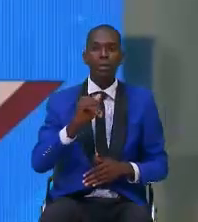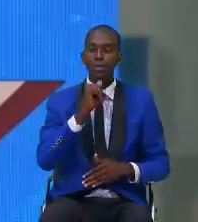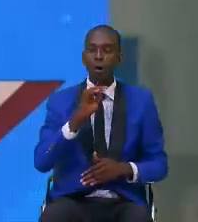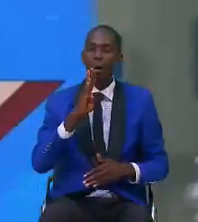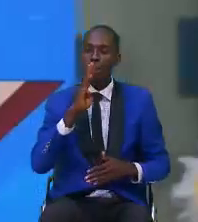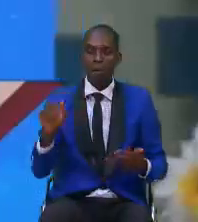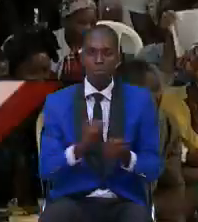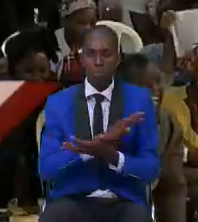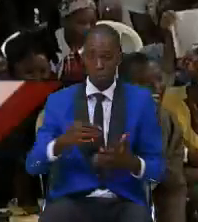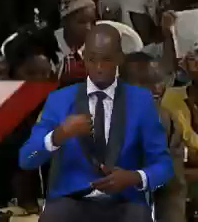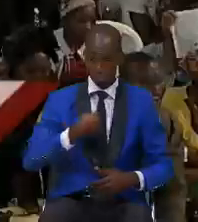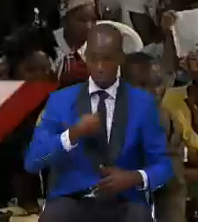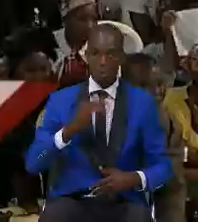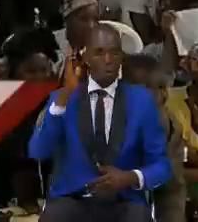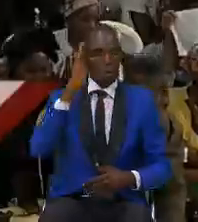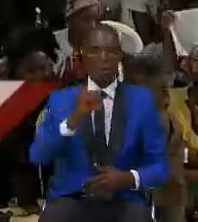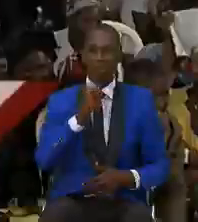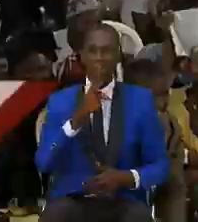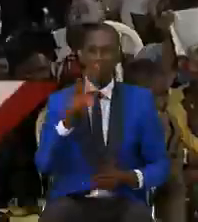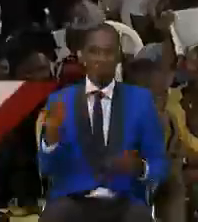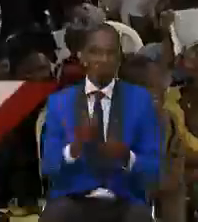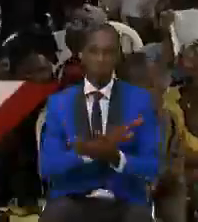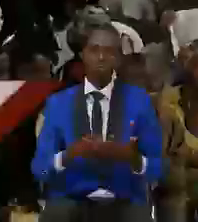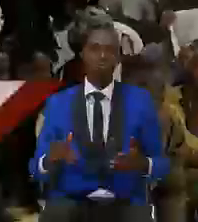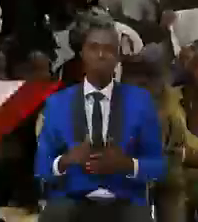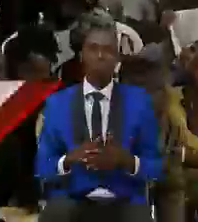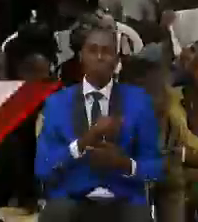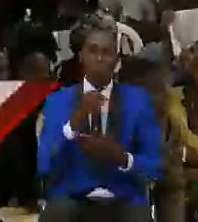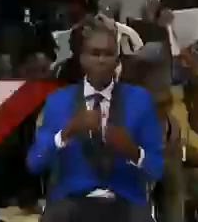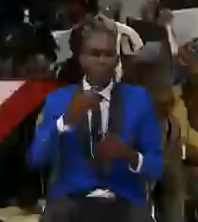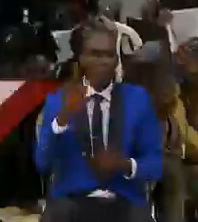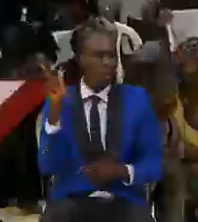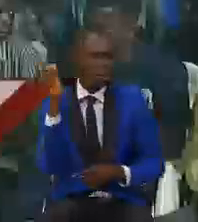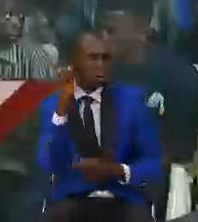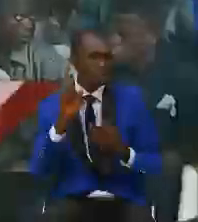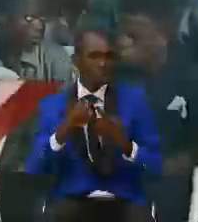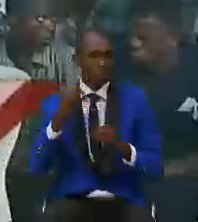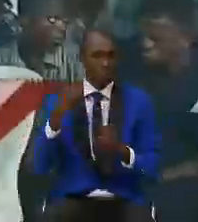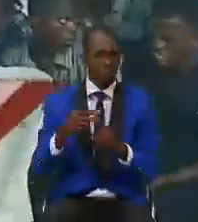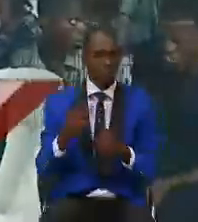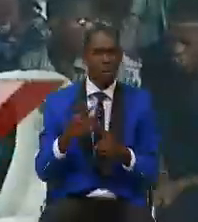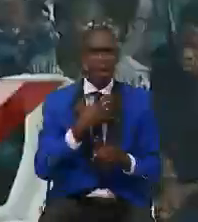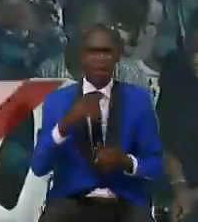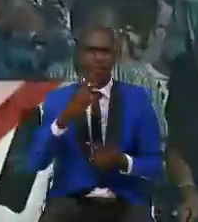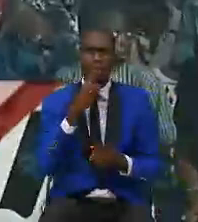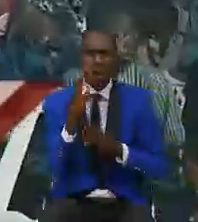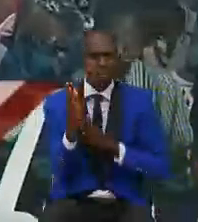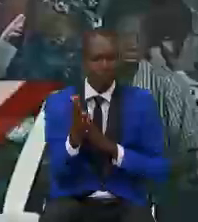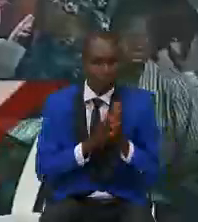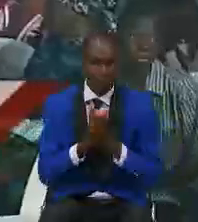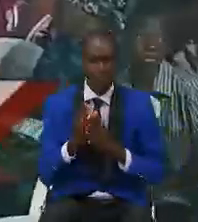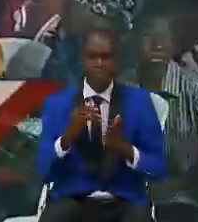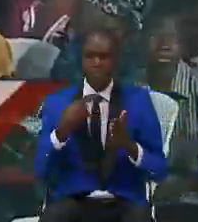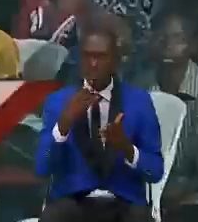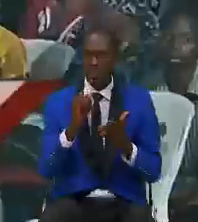God I will not perish. I said, thank God I will not perish. When you listen to the word and you're willing, and